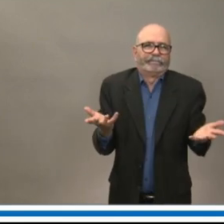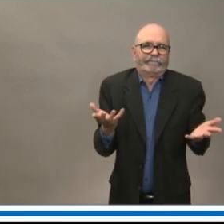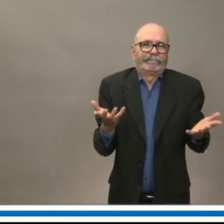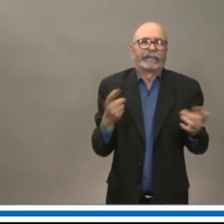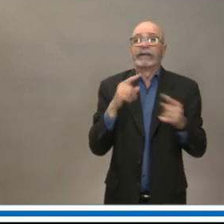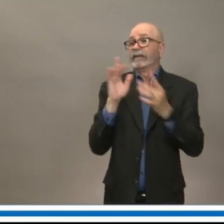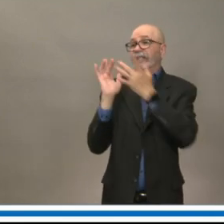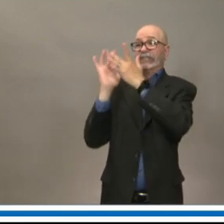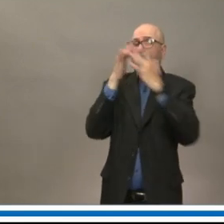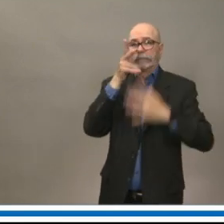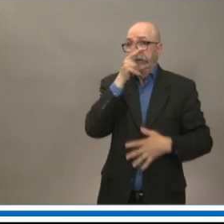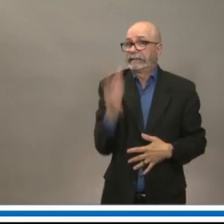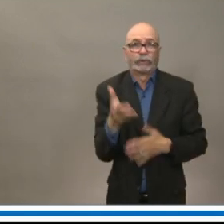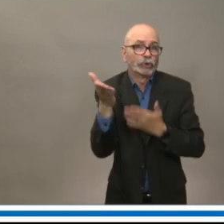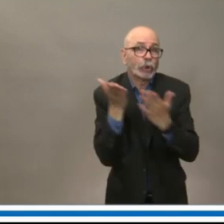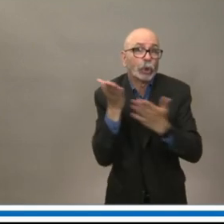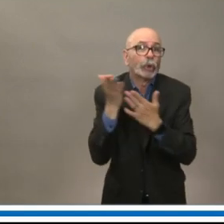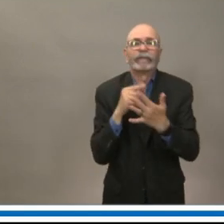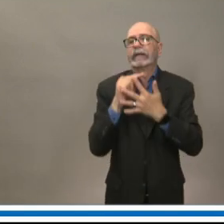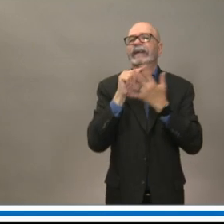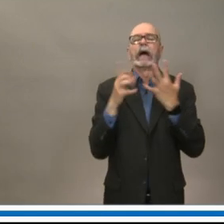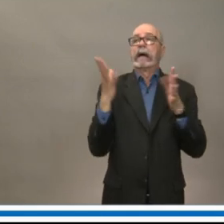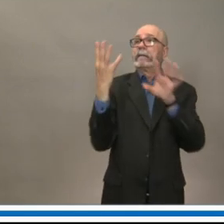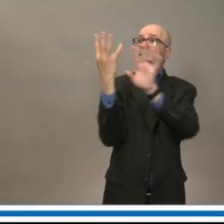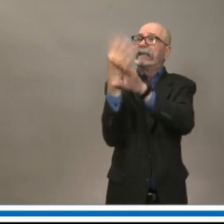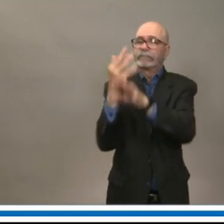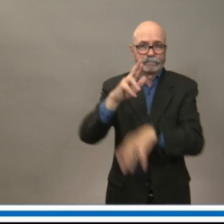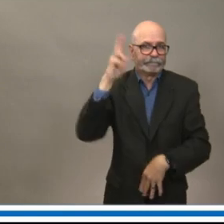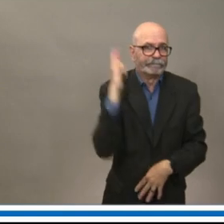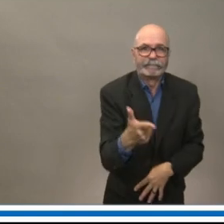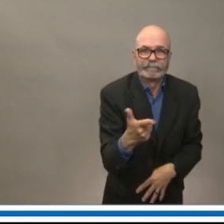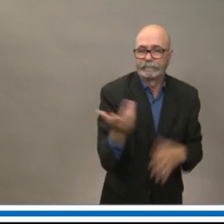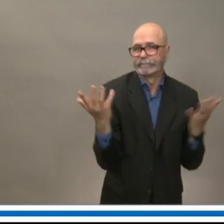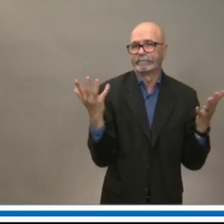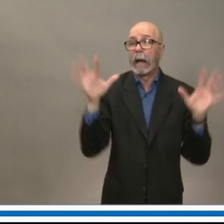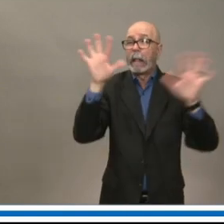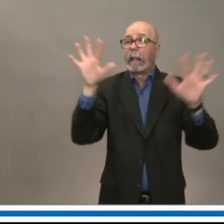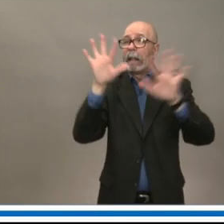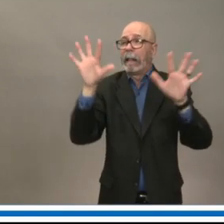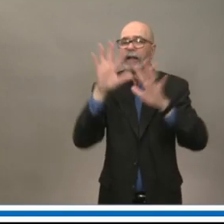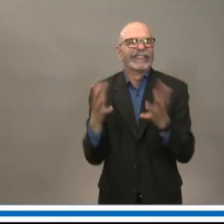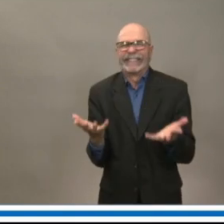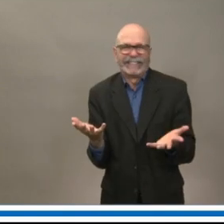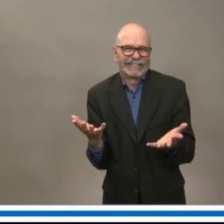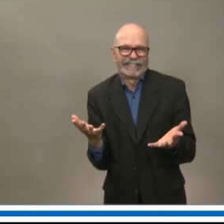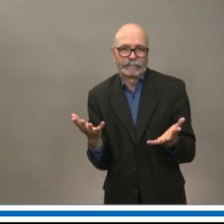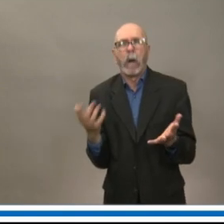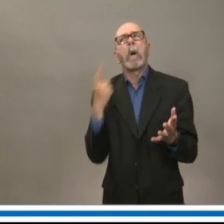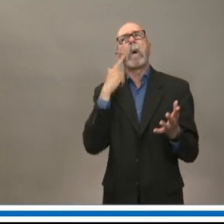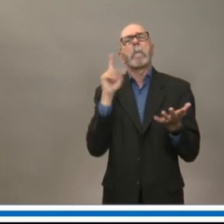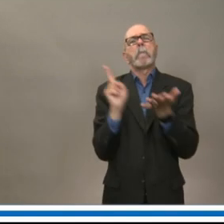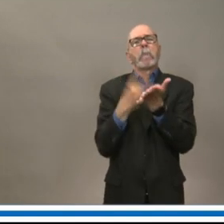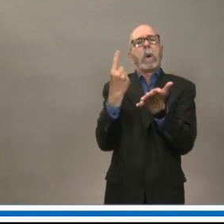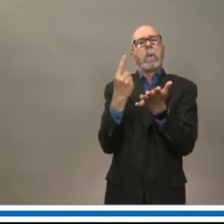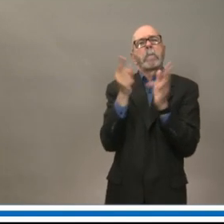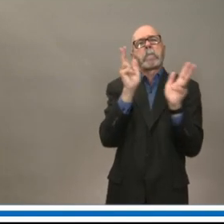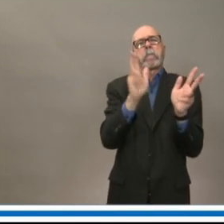So virtual services are harder for them, but we're going to ask them to work and be even more